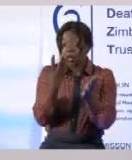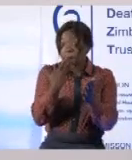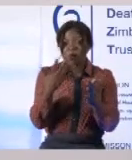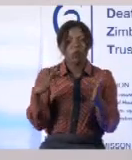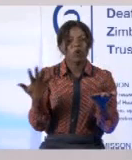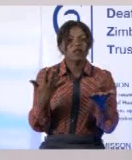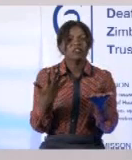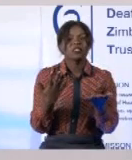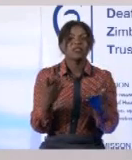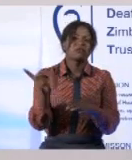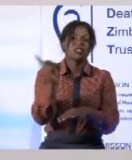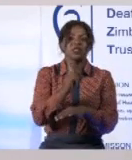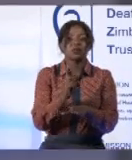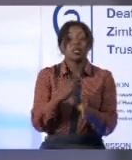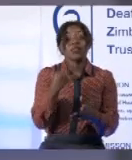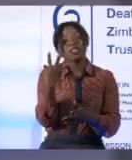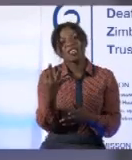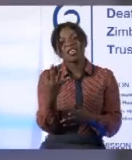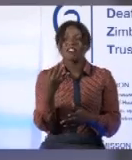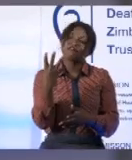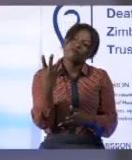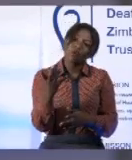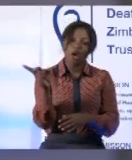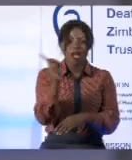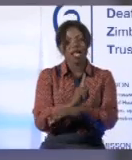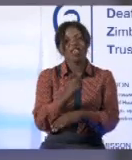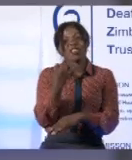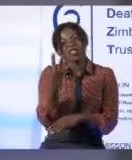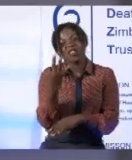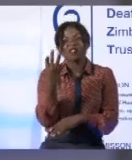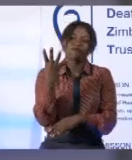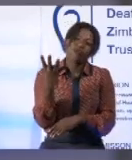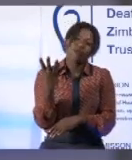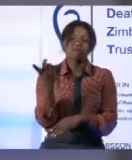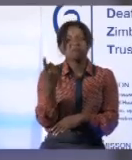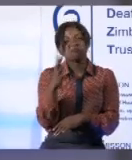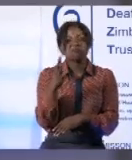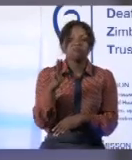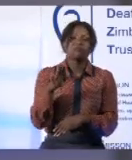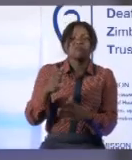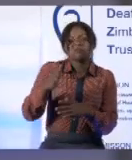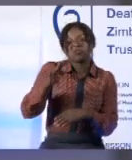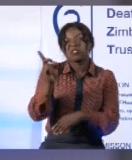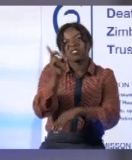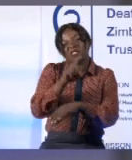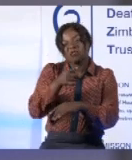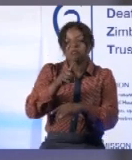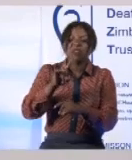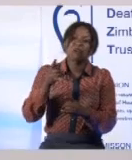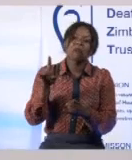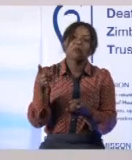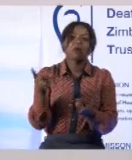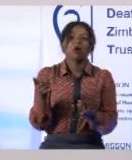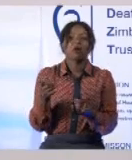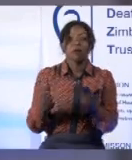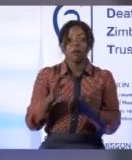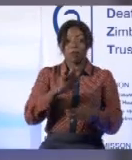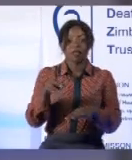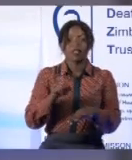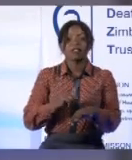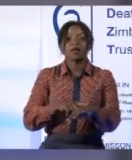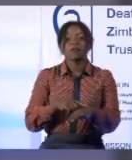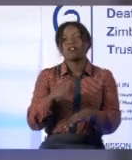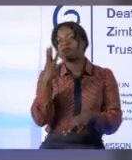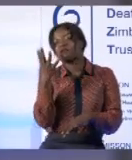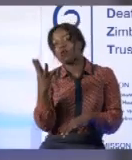cycle? 3 or 4 per day. It depends on ezwara jotiri rakamira sei. On a good day? Yeah, I got